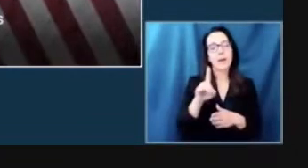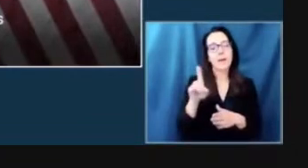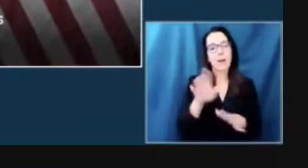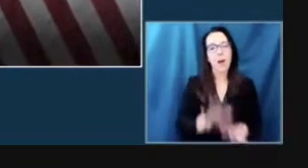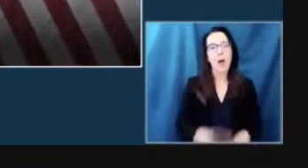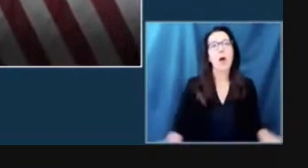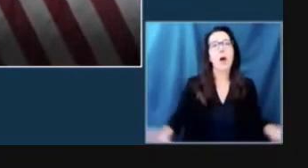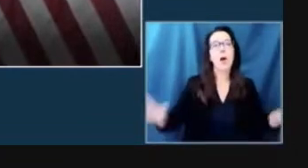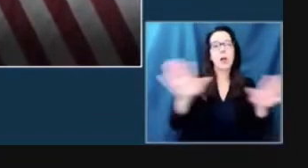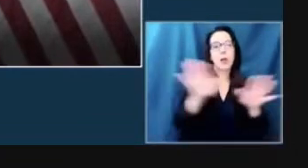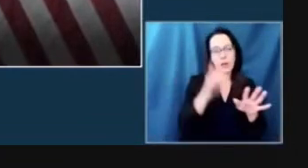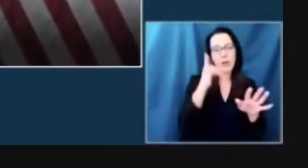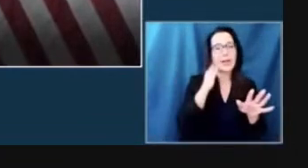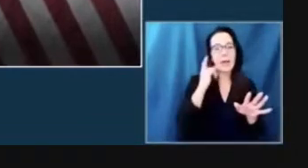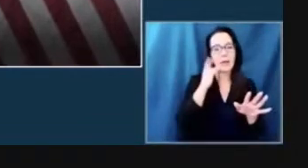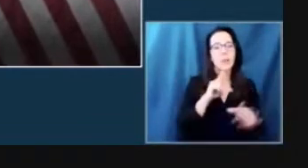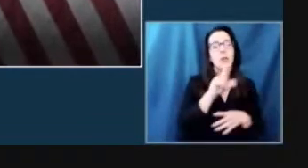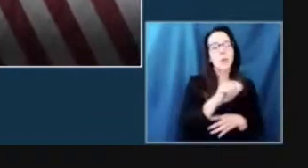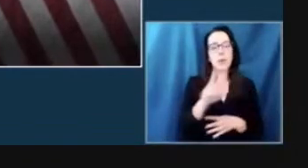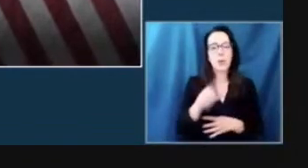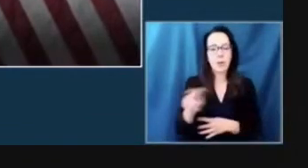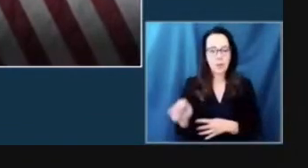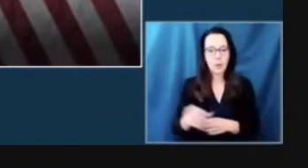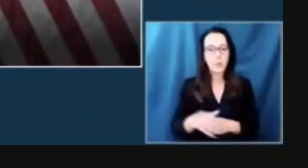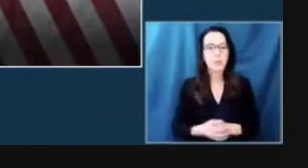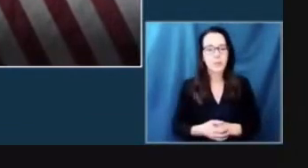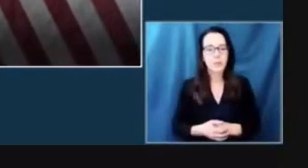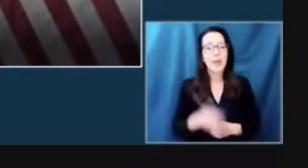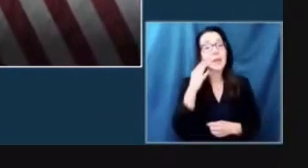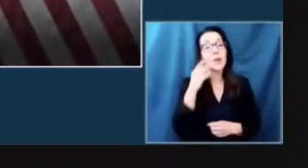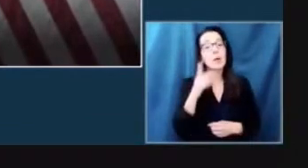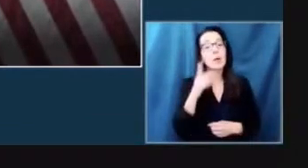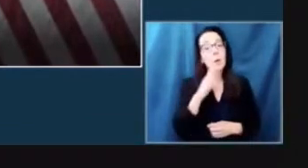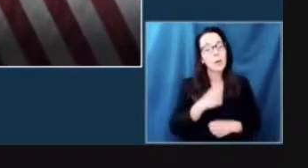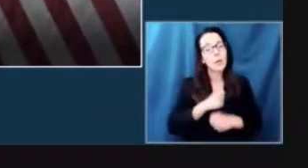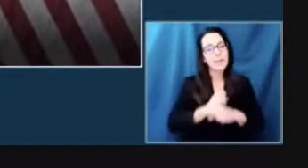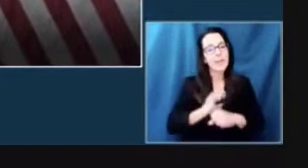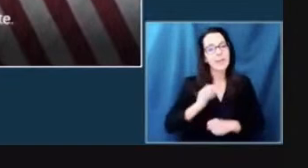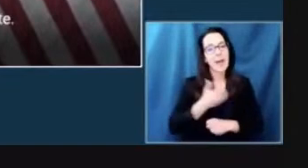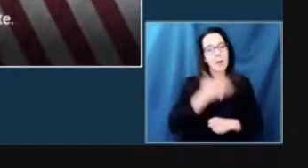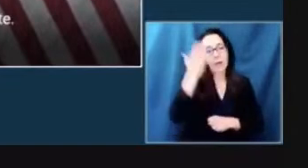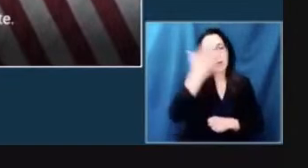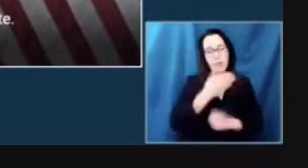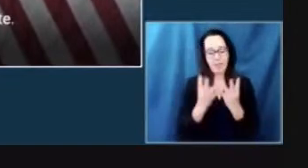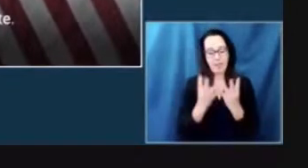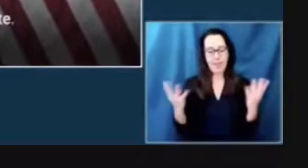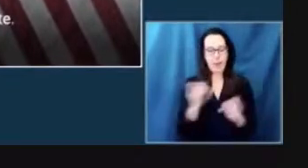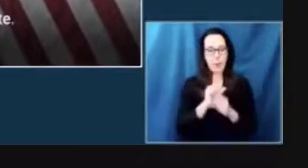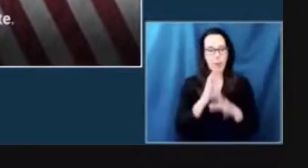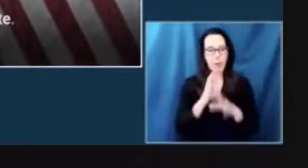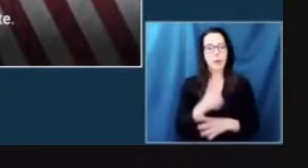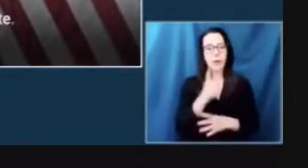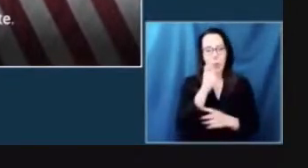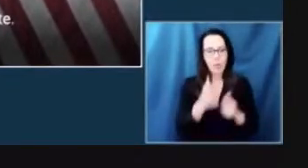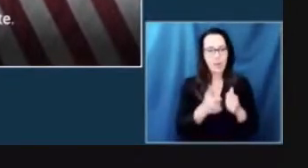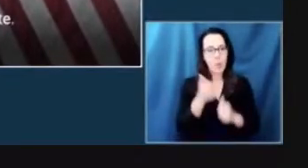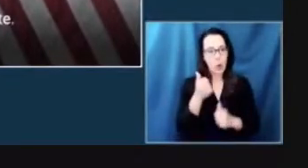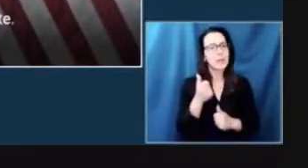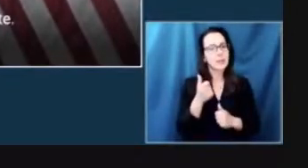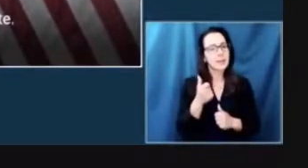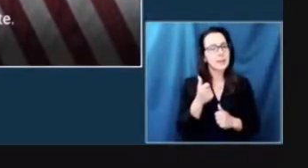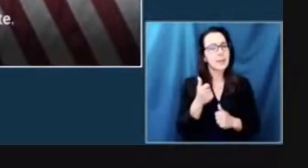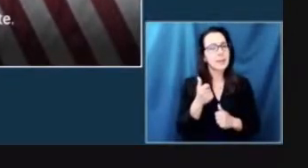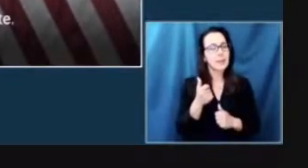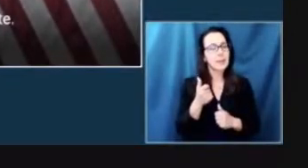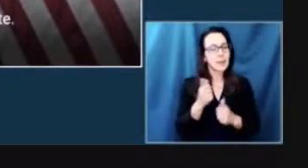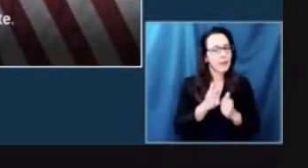2022. I know you will protect our frontline members who are most vulnerable and expand our reach into new areas